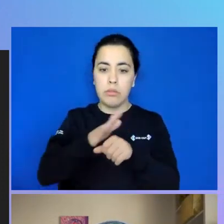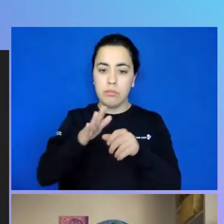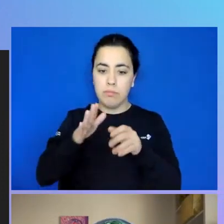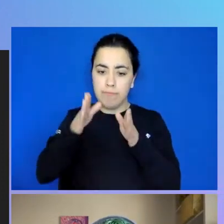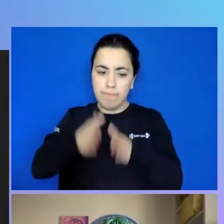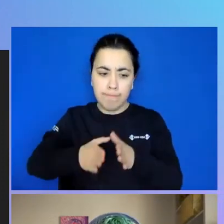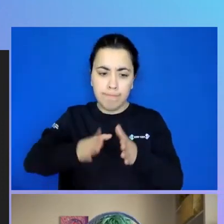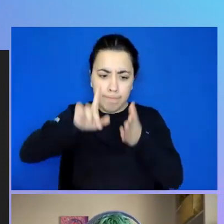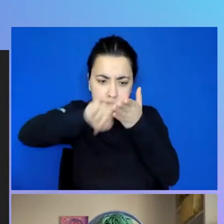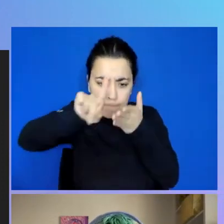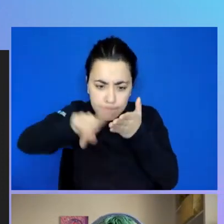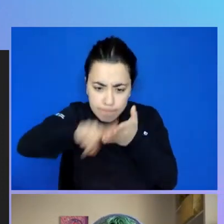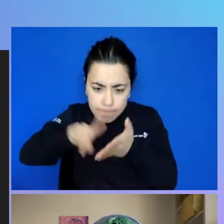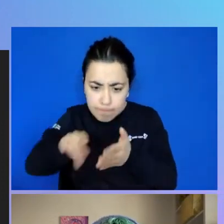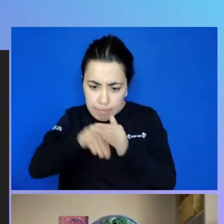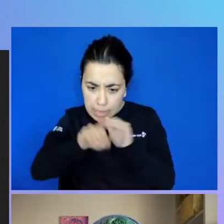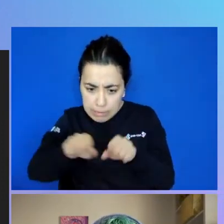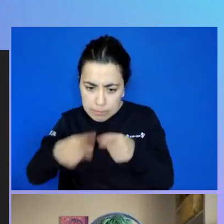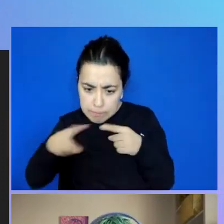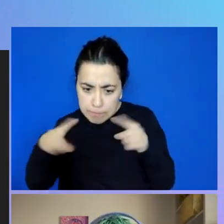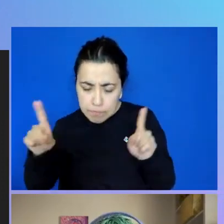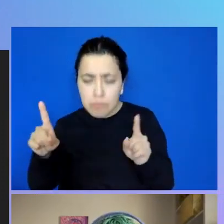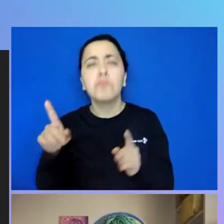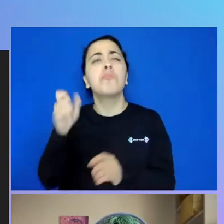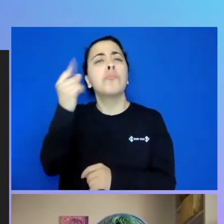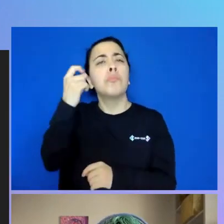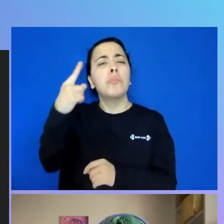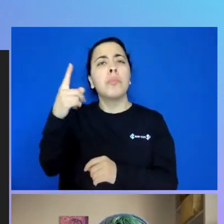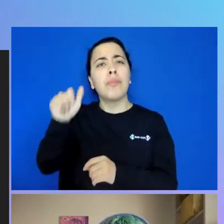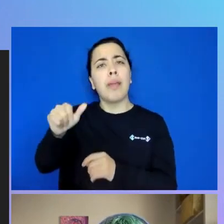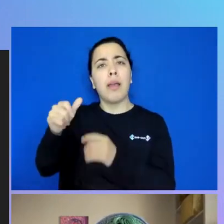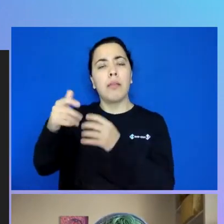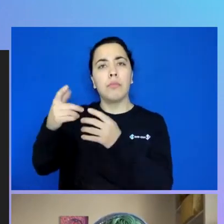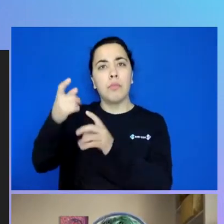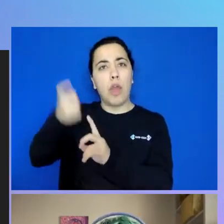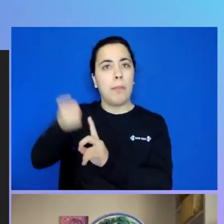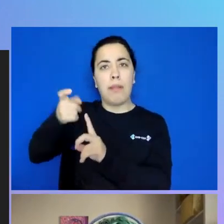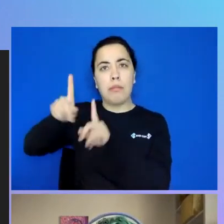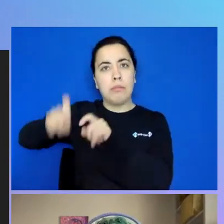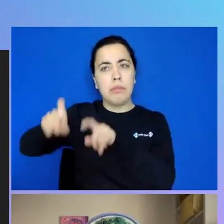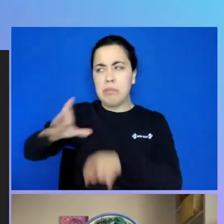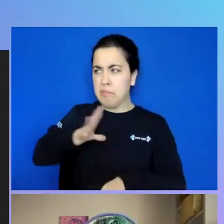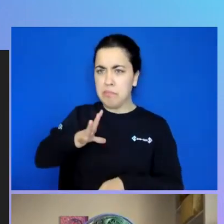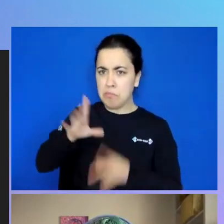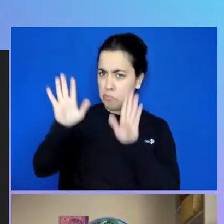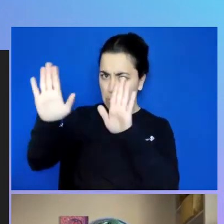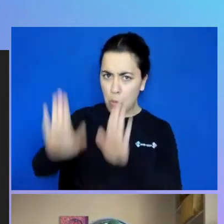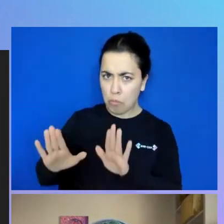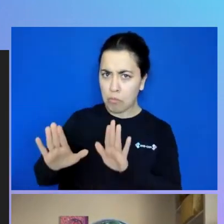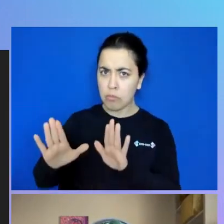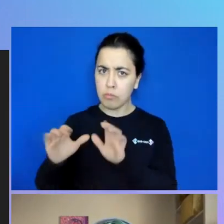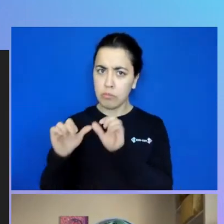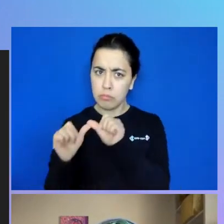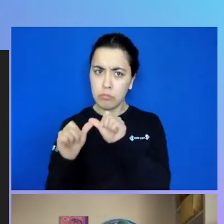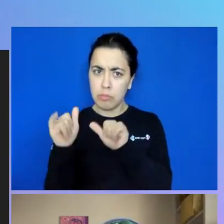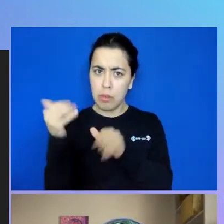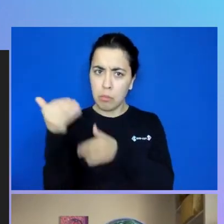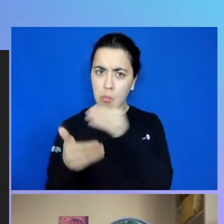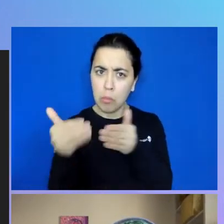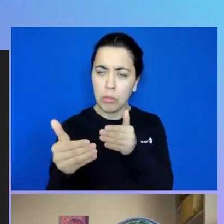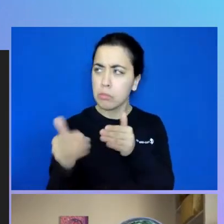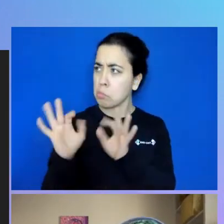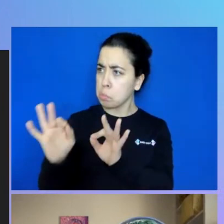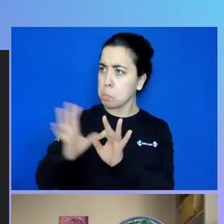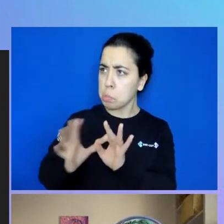automated testing is wonderful and can help you really maintain your agile development processes, it is still important to do